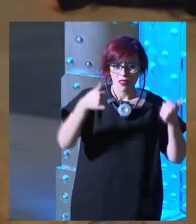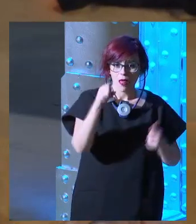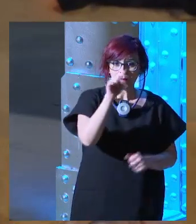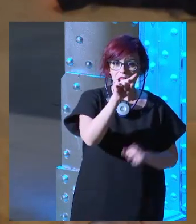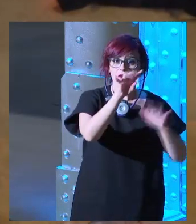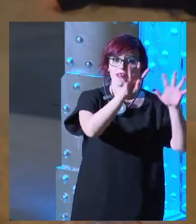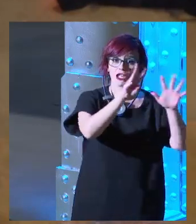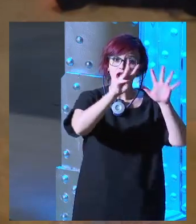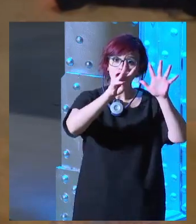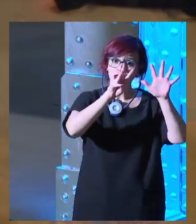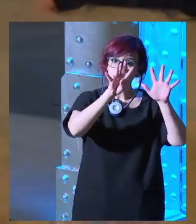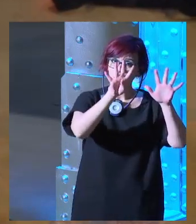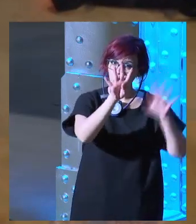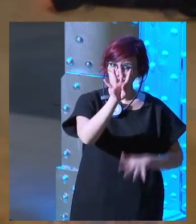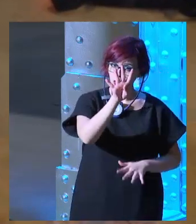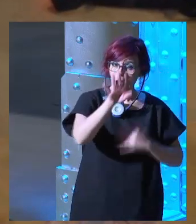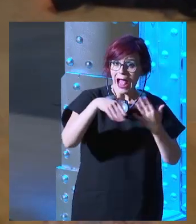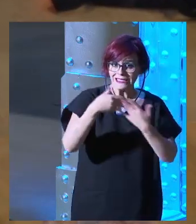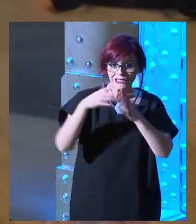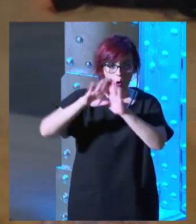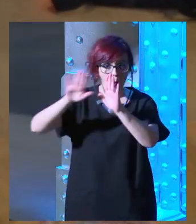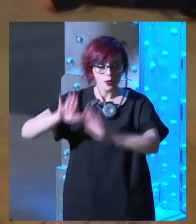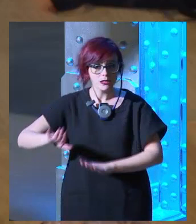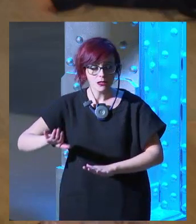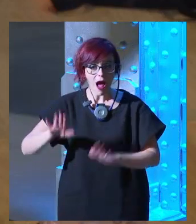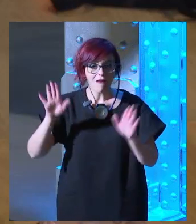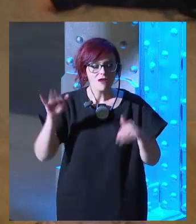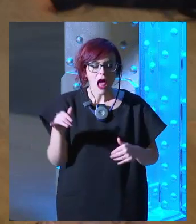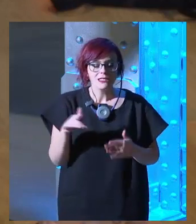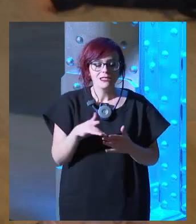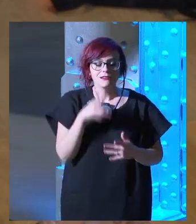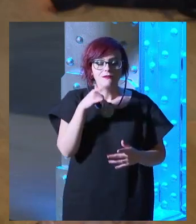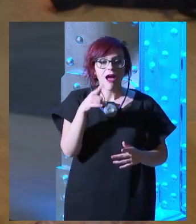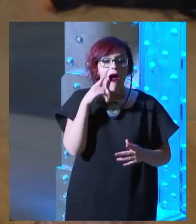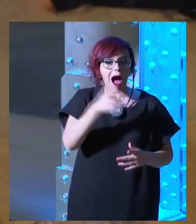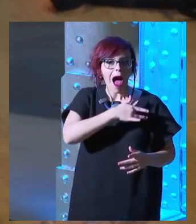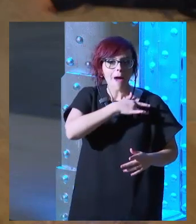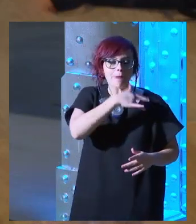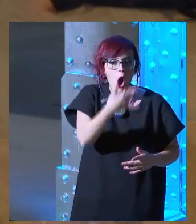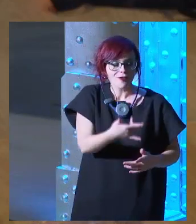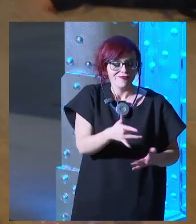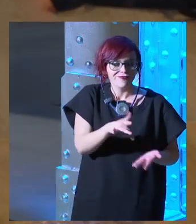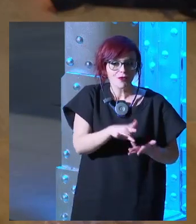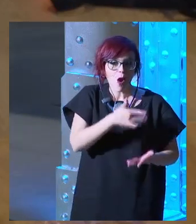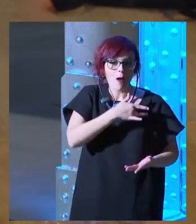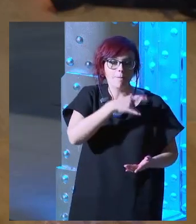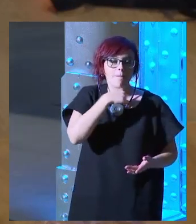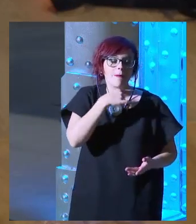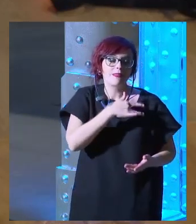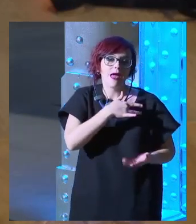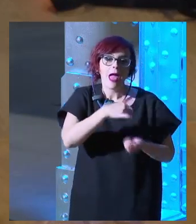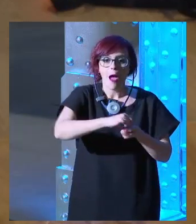from the first book in 1984 to the last one, all your works celebrate the redemption love. How